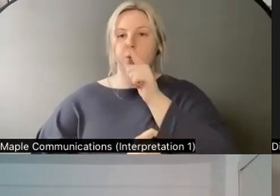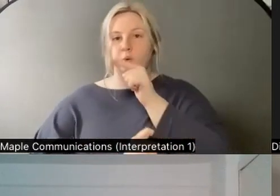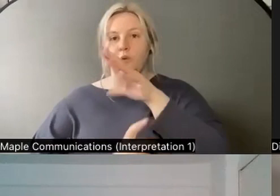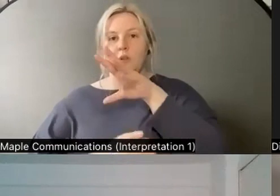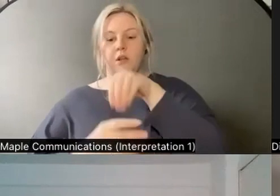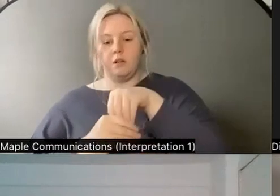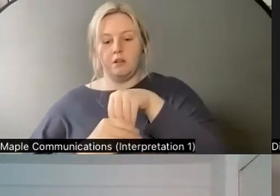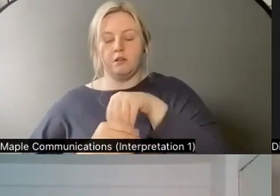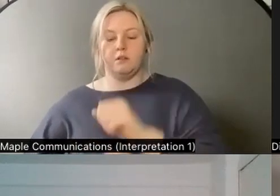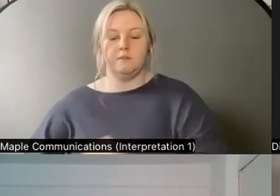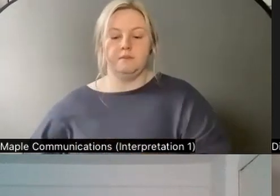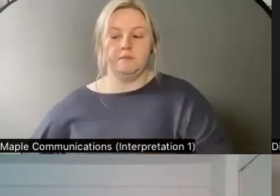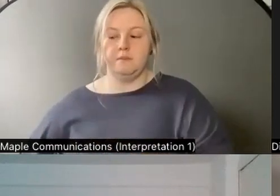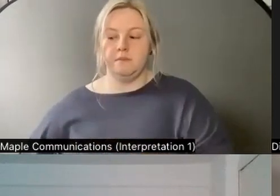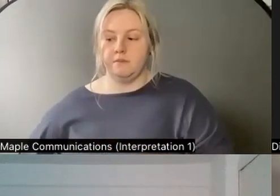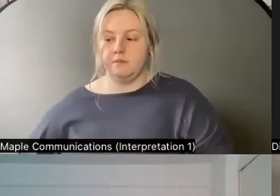and